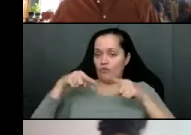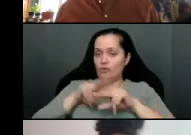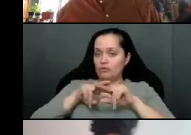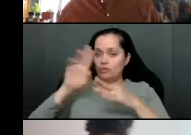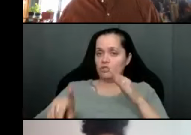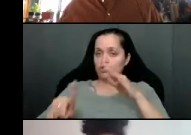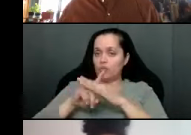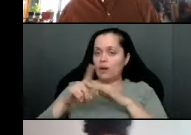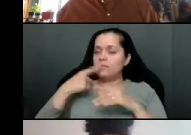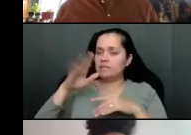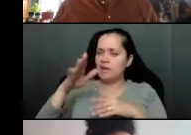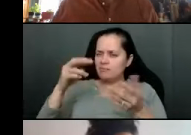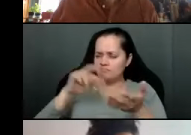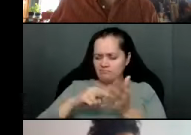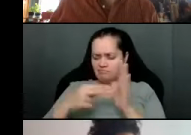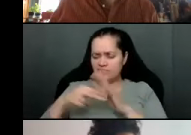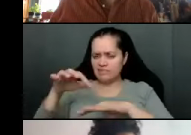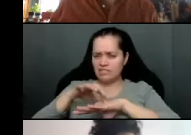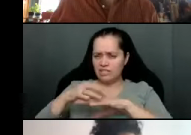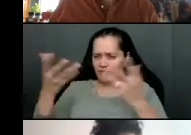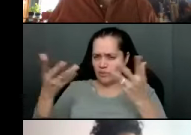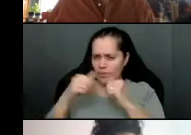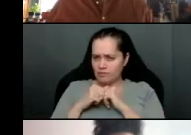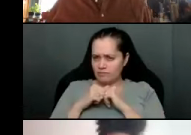we asked them, what is geography?